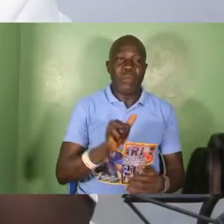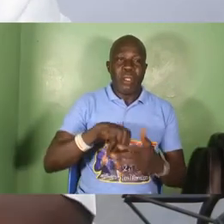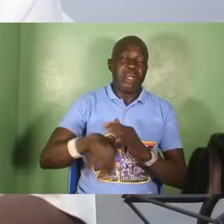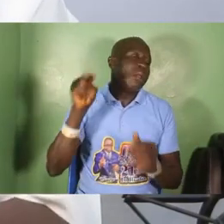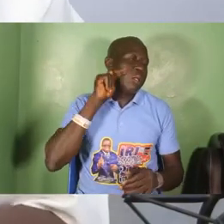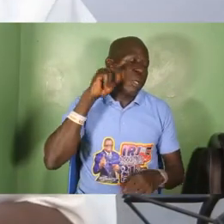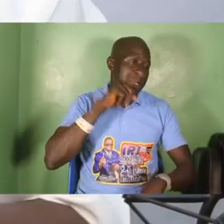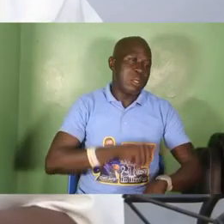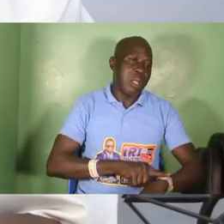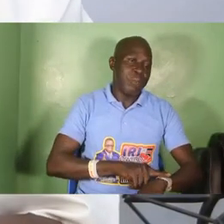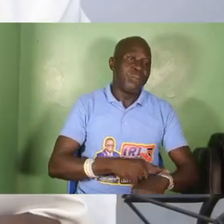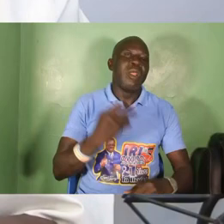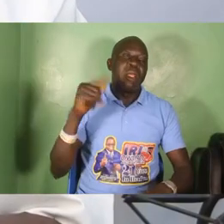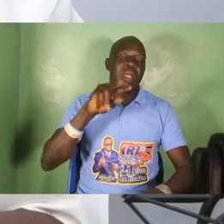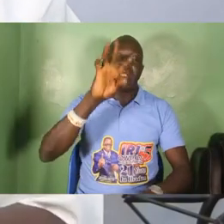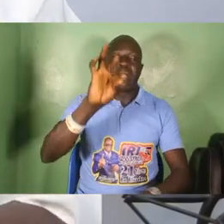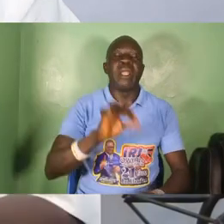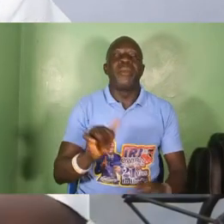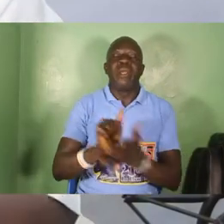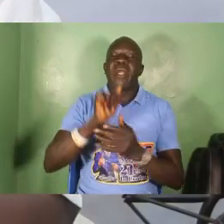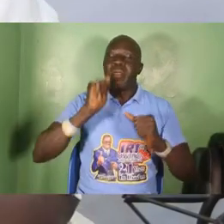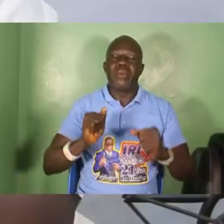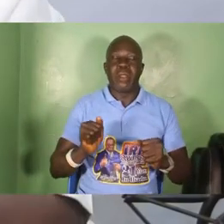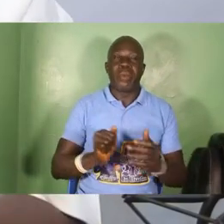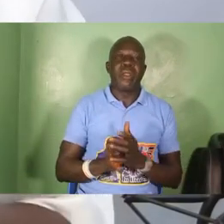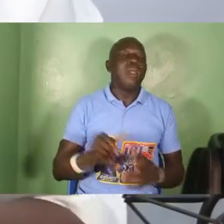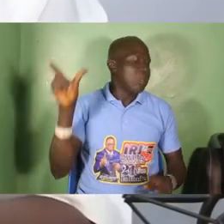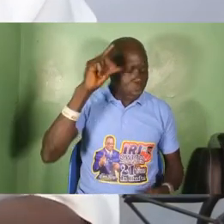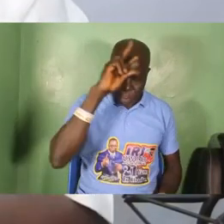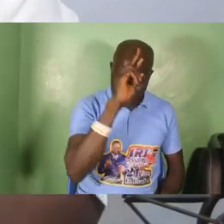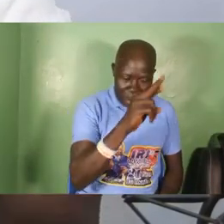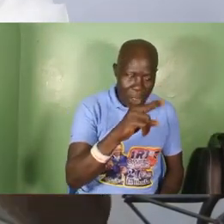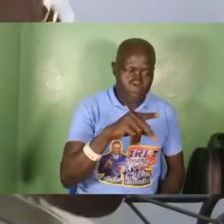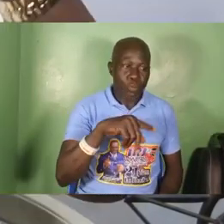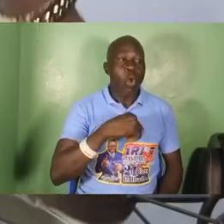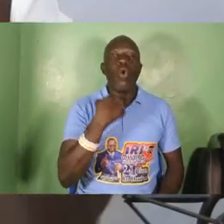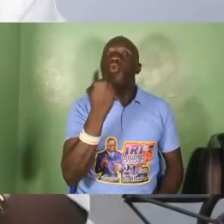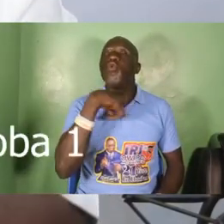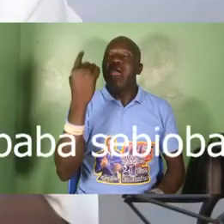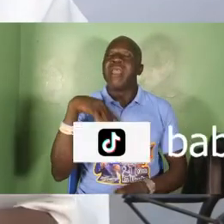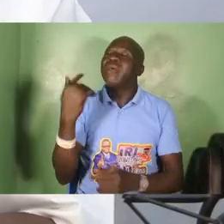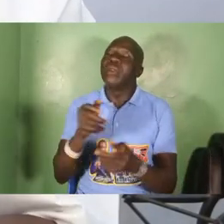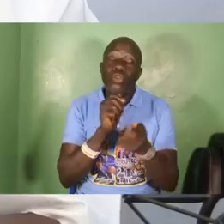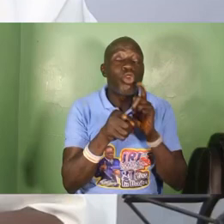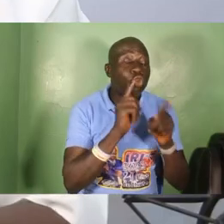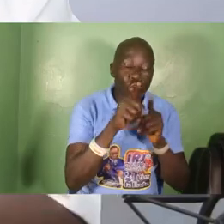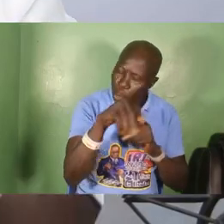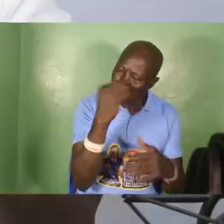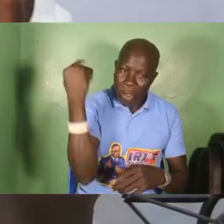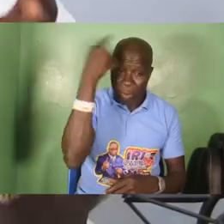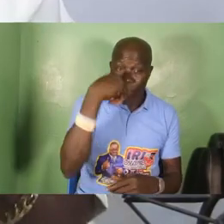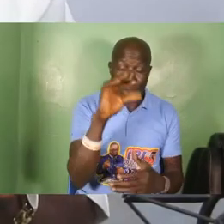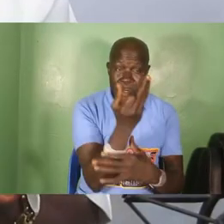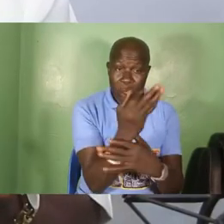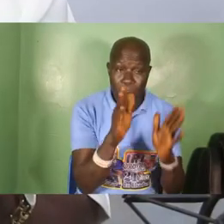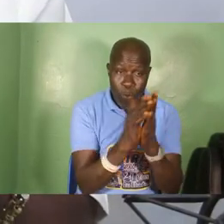Nigeria time Nigeria time agbo mejo se 8 p.m. to 9 p.m. we go gbogbo din ba bo so ni Facebook so ever that chat with on Facebook